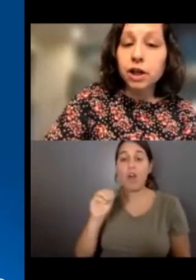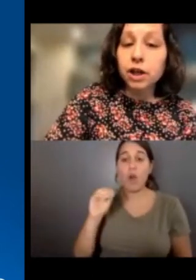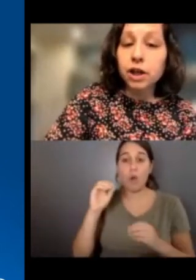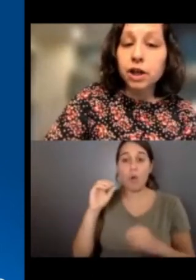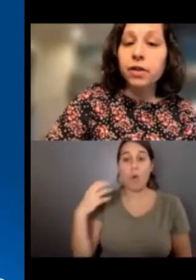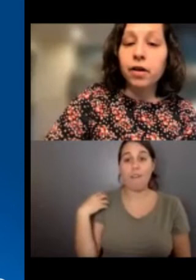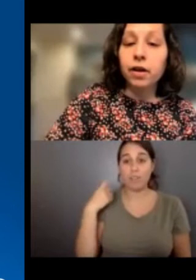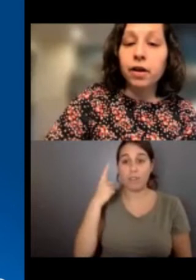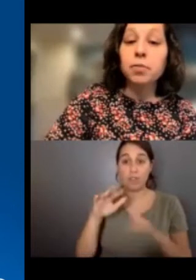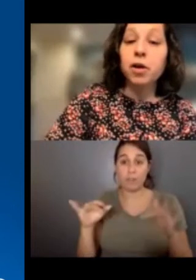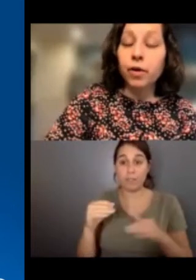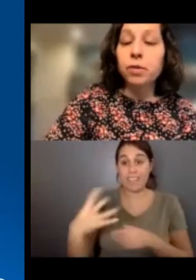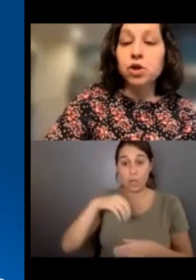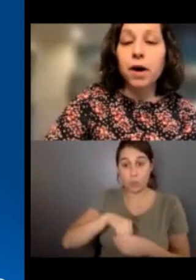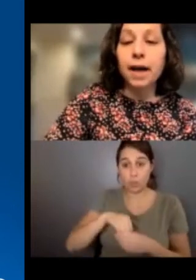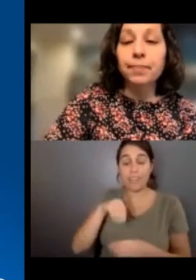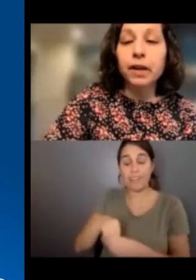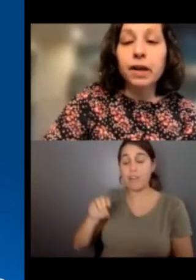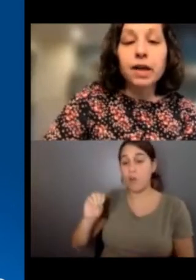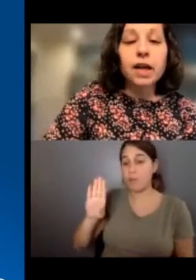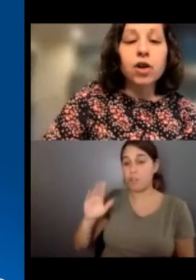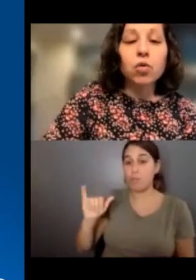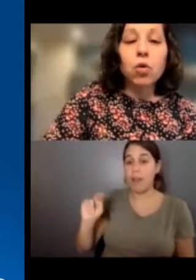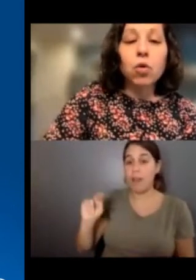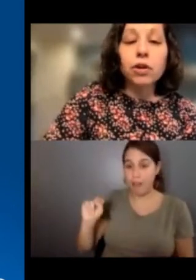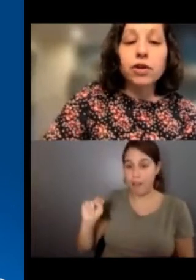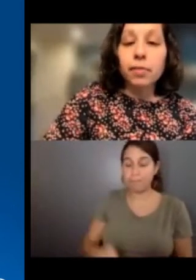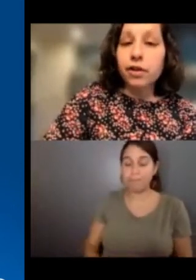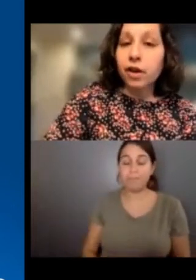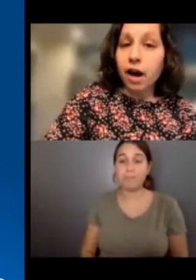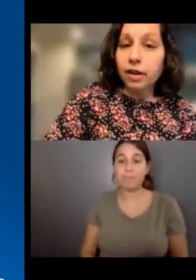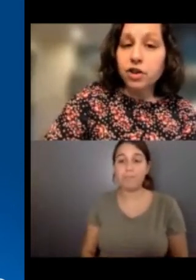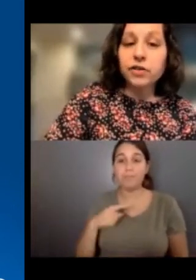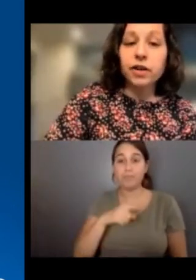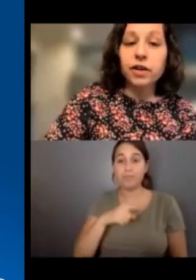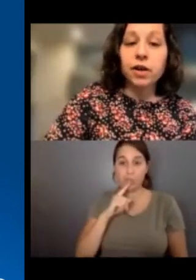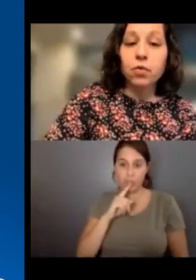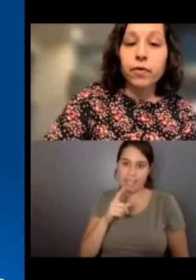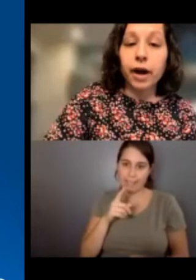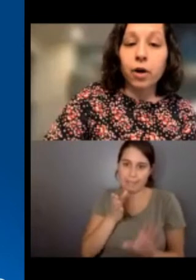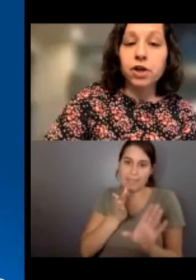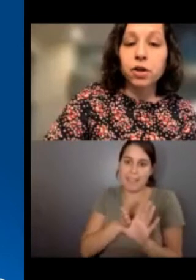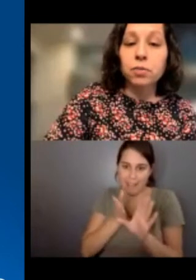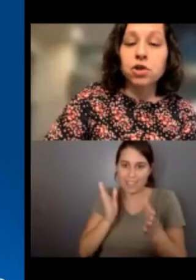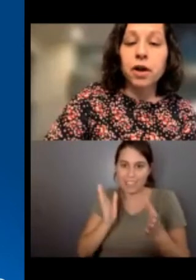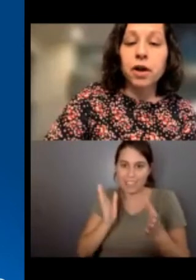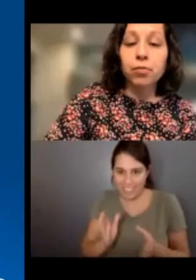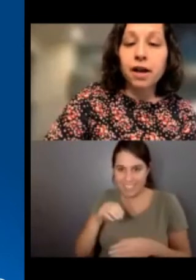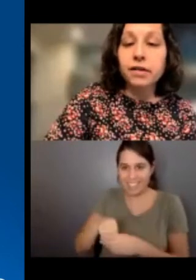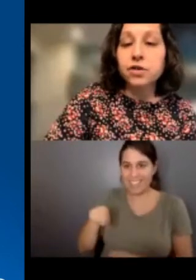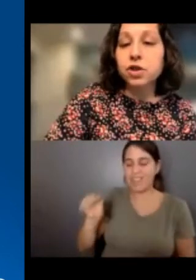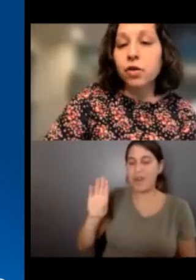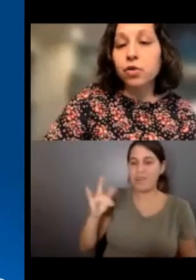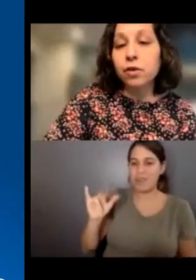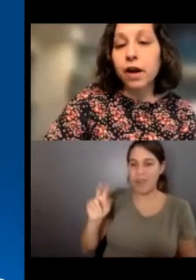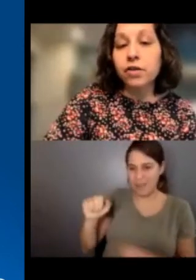in the Department of OBGYN. In her role as an embedded psychologist in one of those outpatient OBGYN practices,